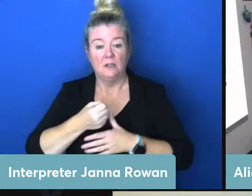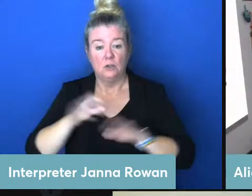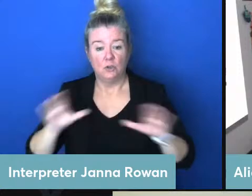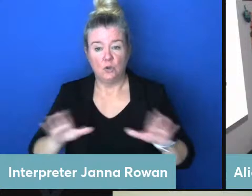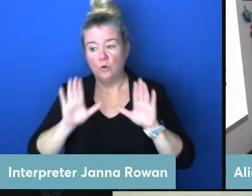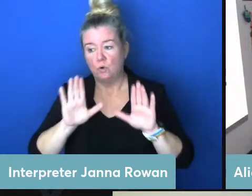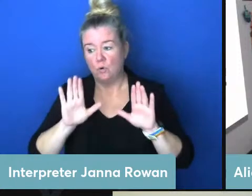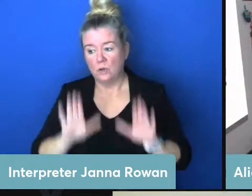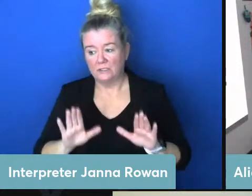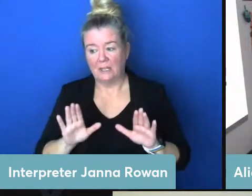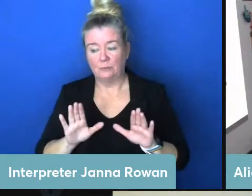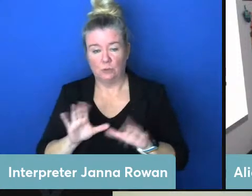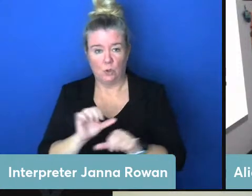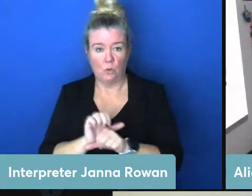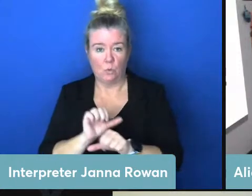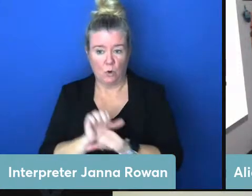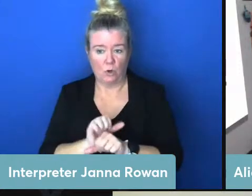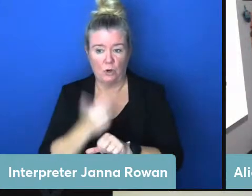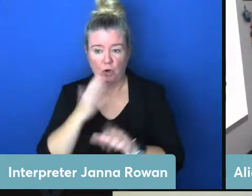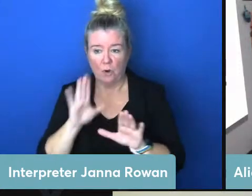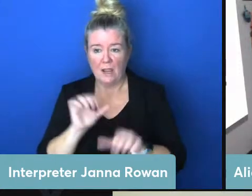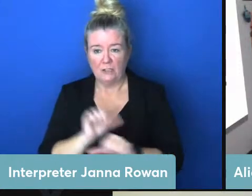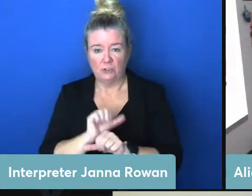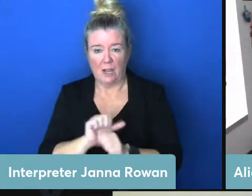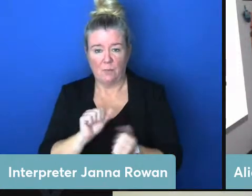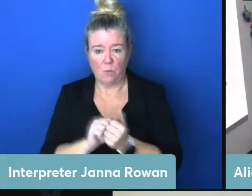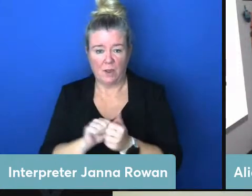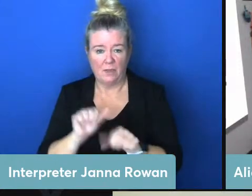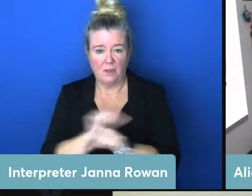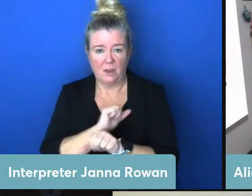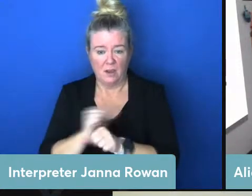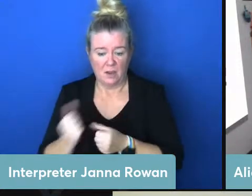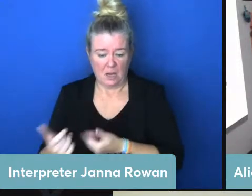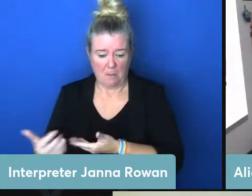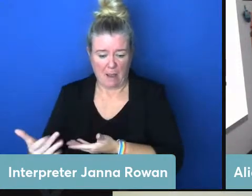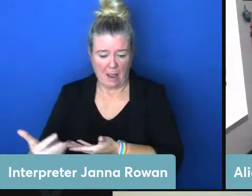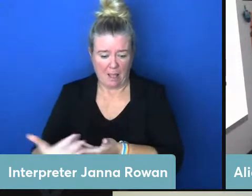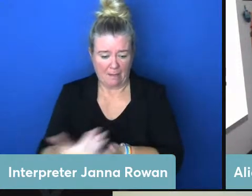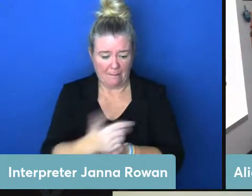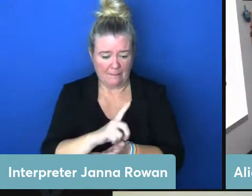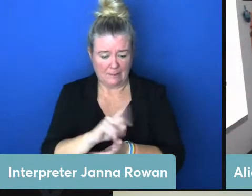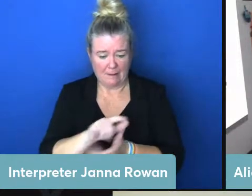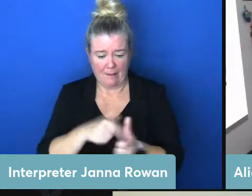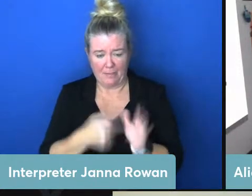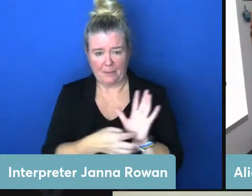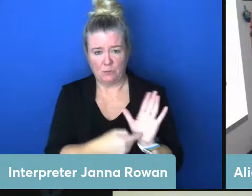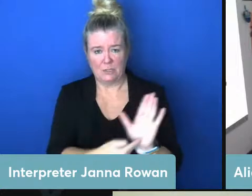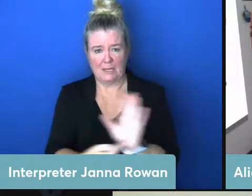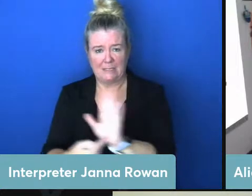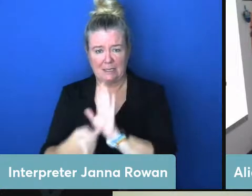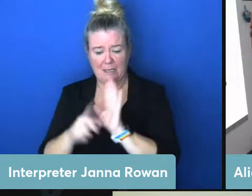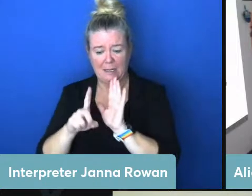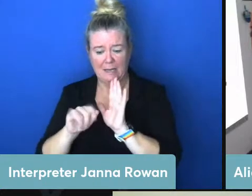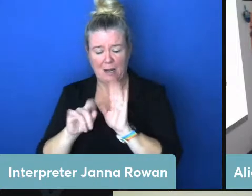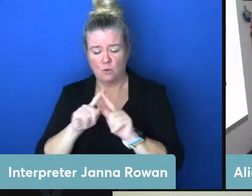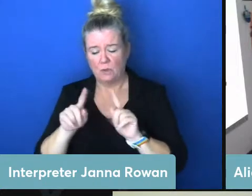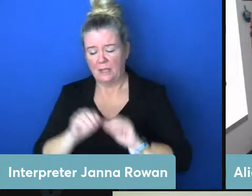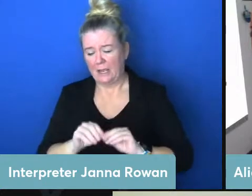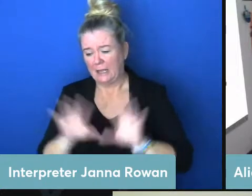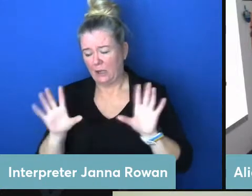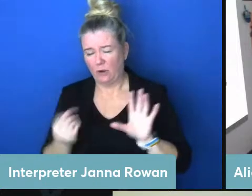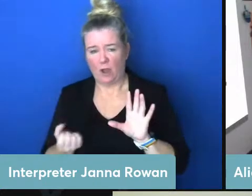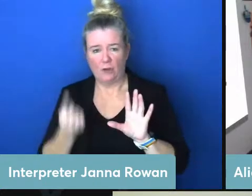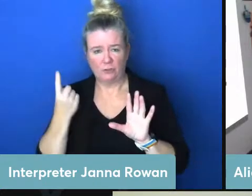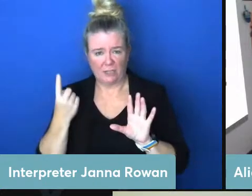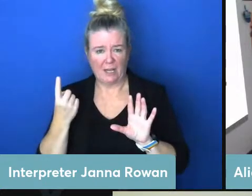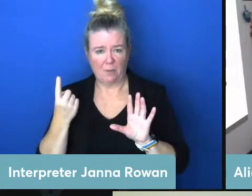really exceptional job at compiling data and then presenting it in very clear and understandable